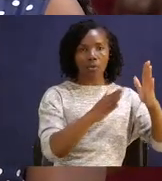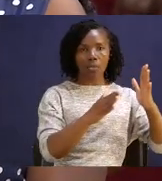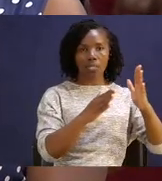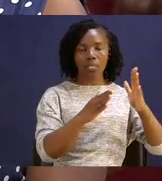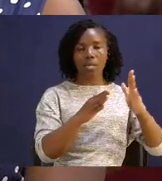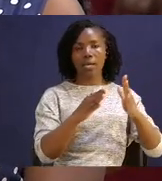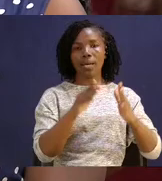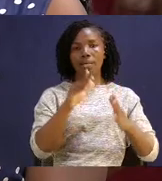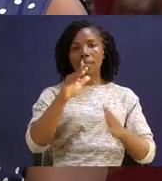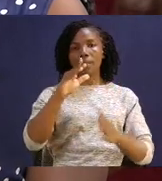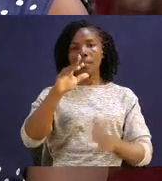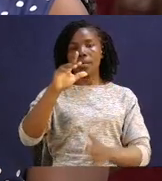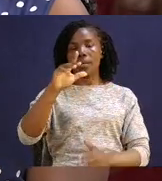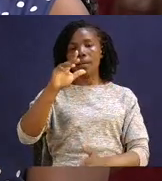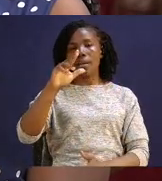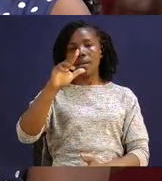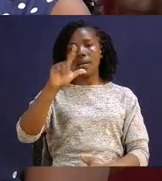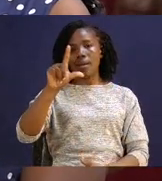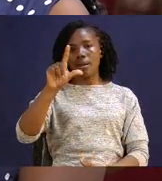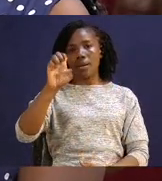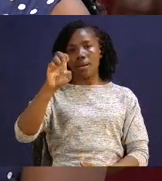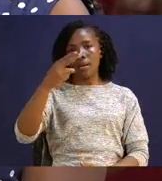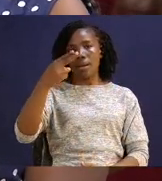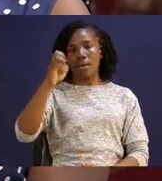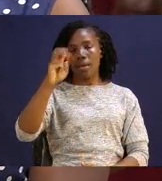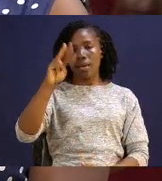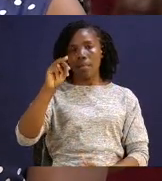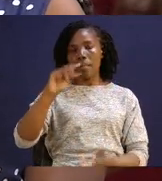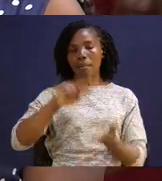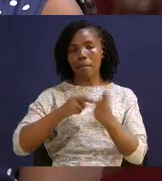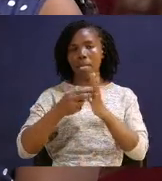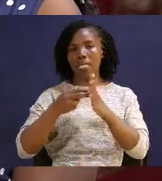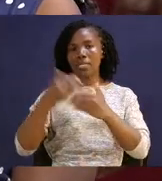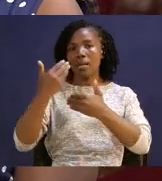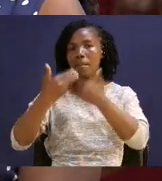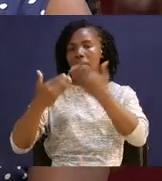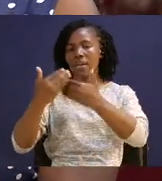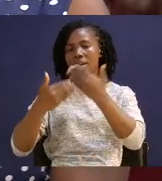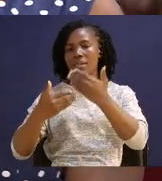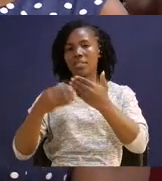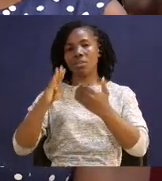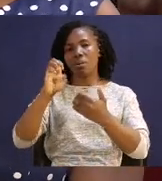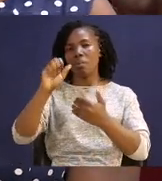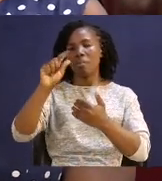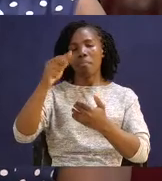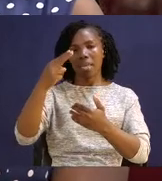bread. But as fear. So Beth. It's a good name.